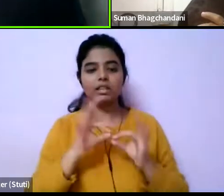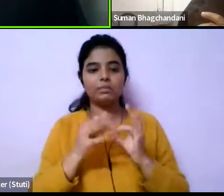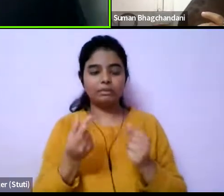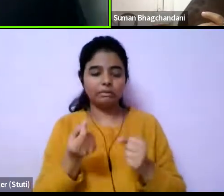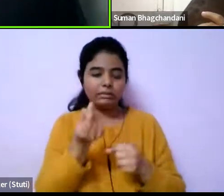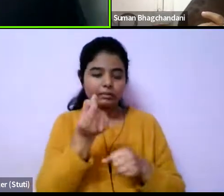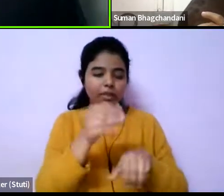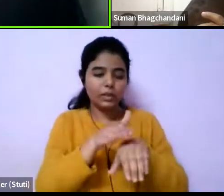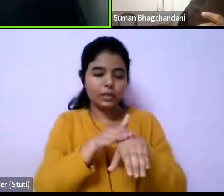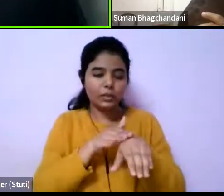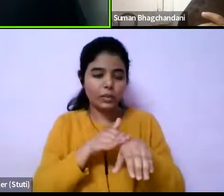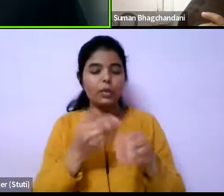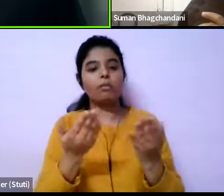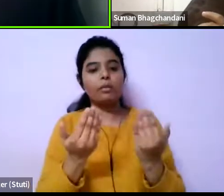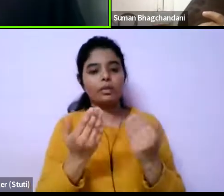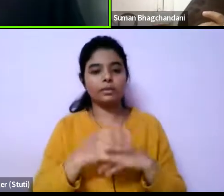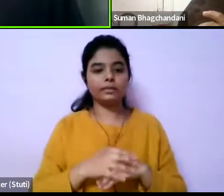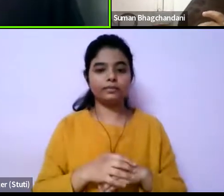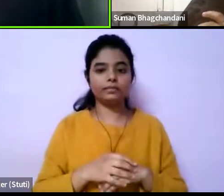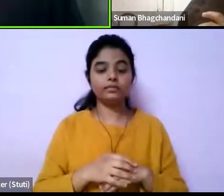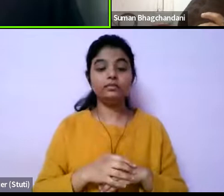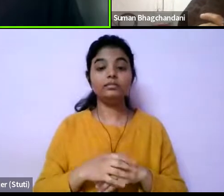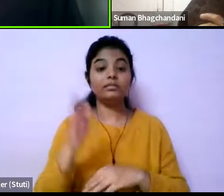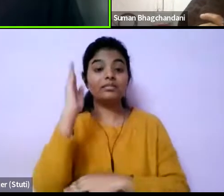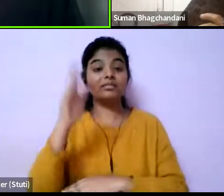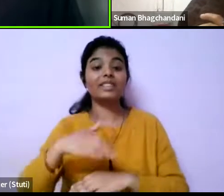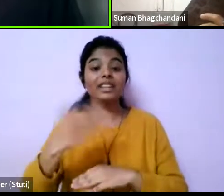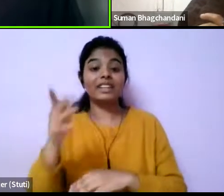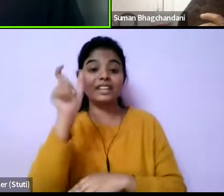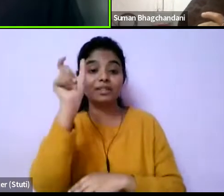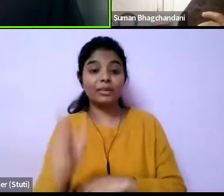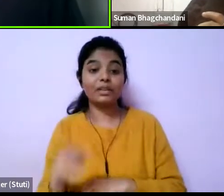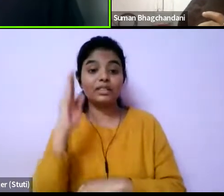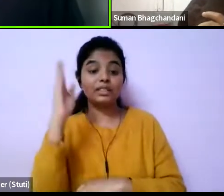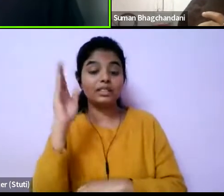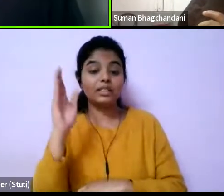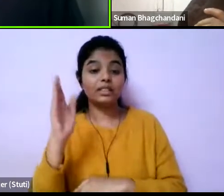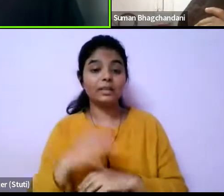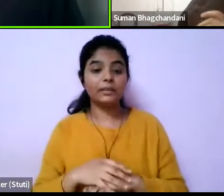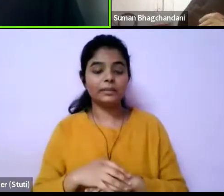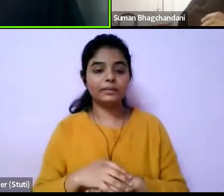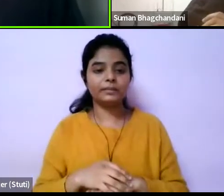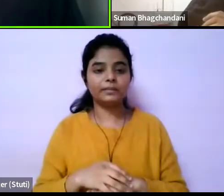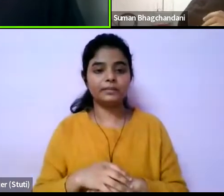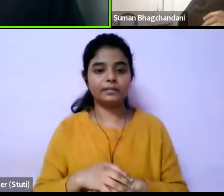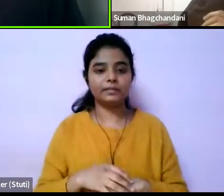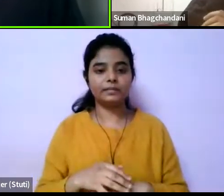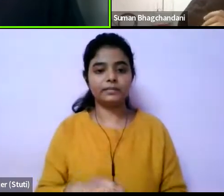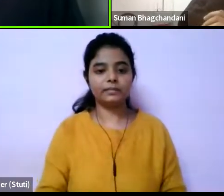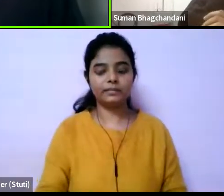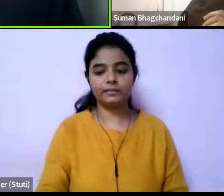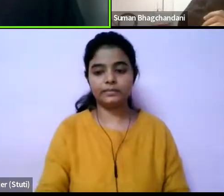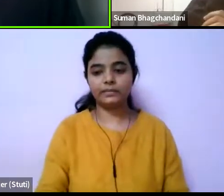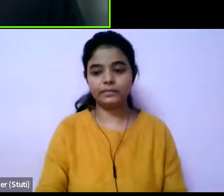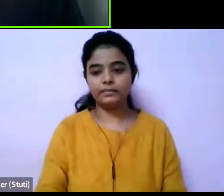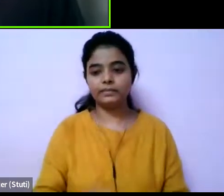that little note to the next presenter, just let me get to the presentations page.